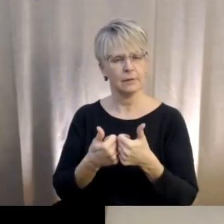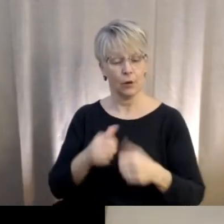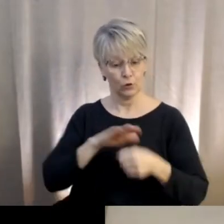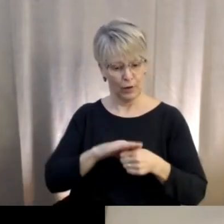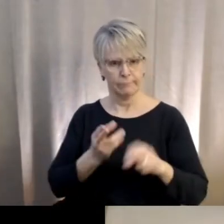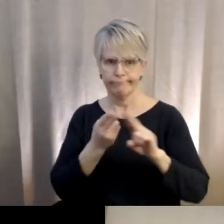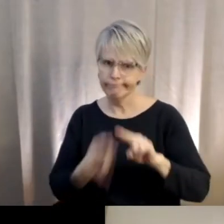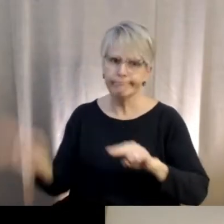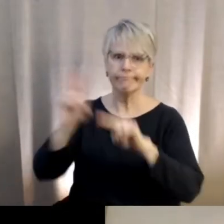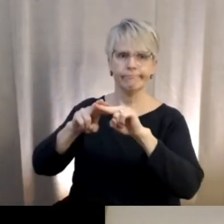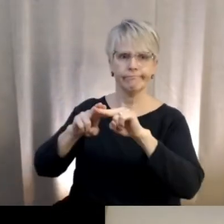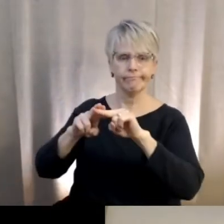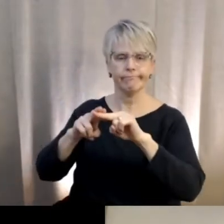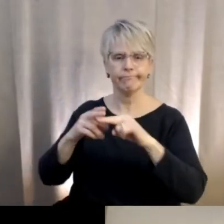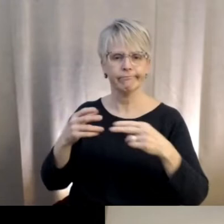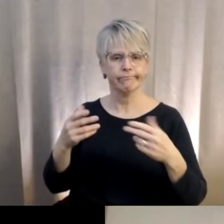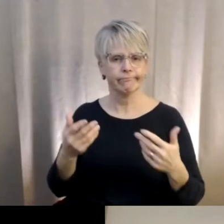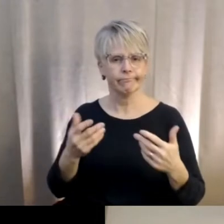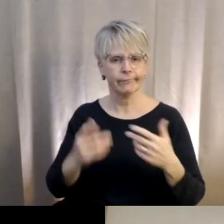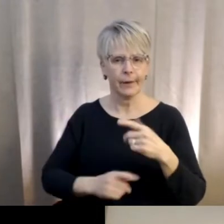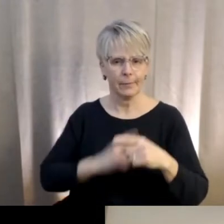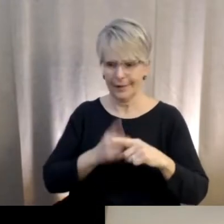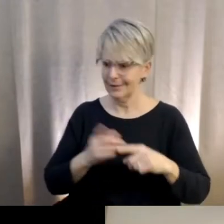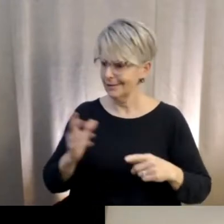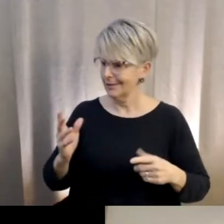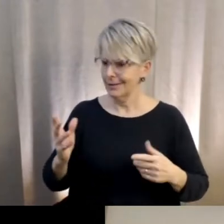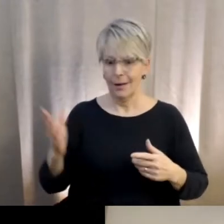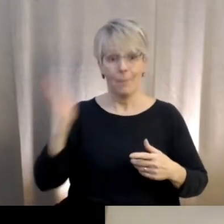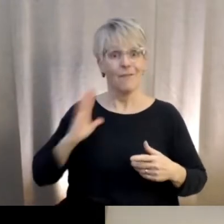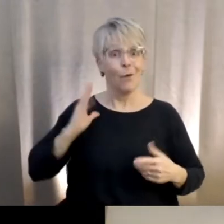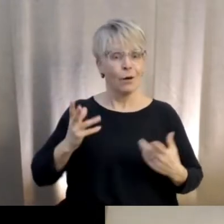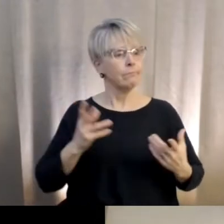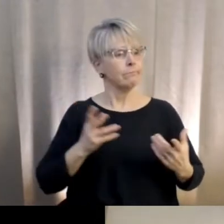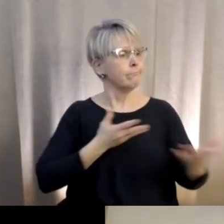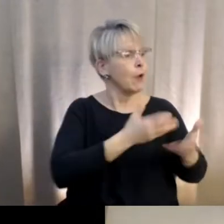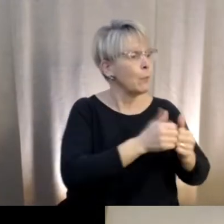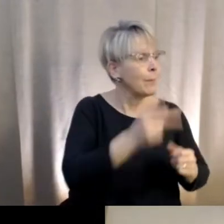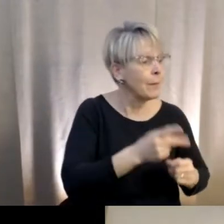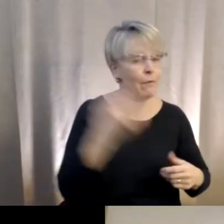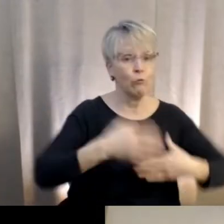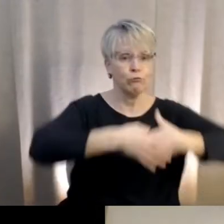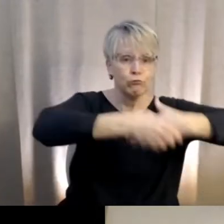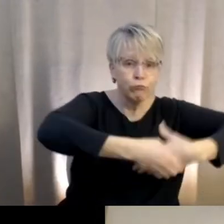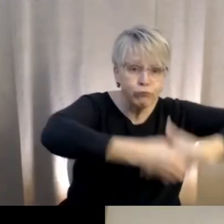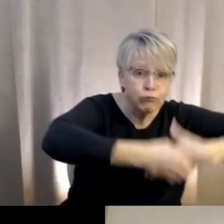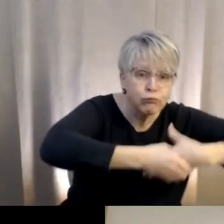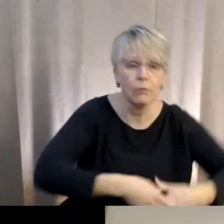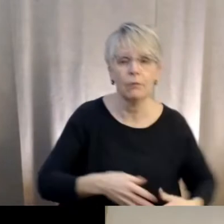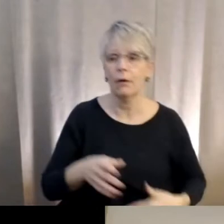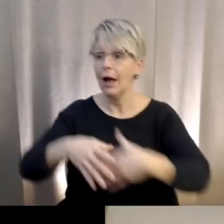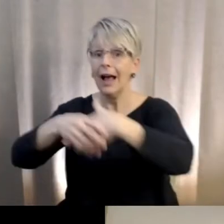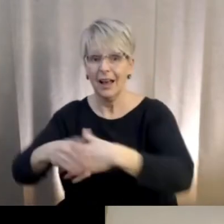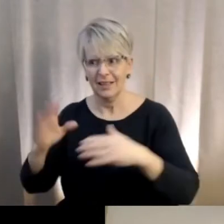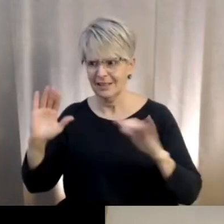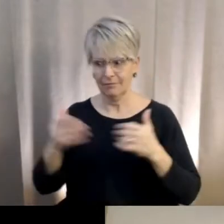happening. Take away the connections that you have with other people, a simple handshake, which I don't know if we'll ever get to do